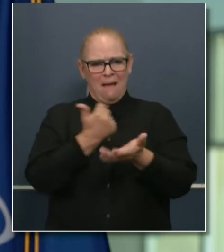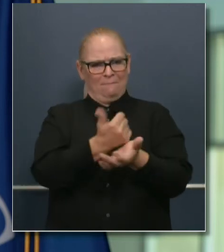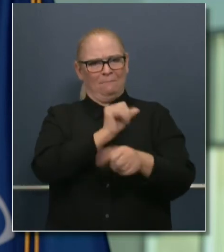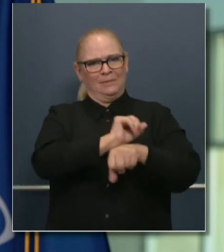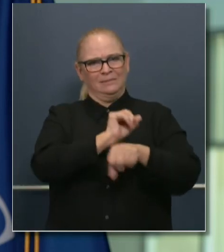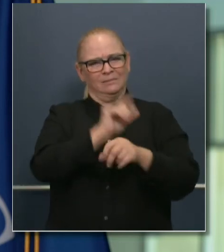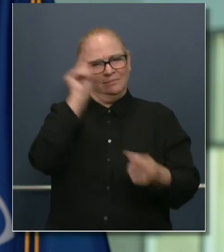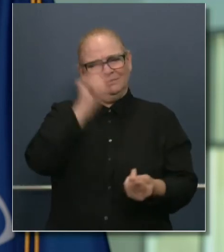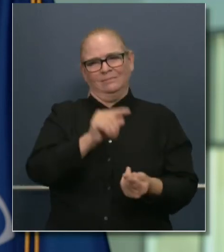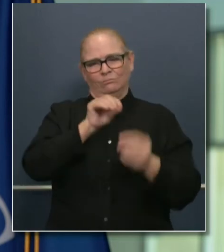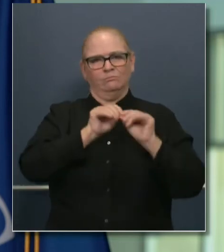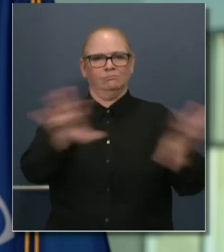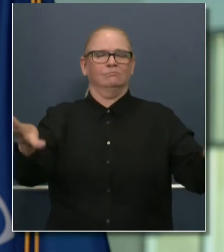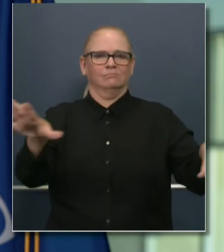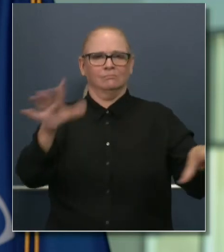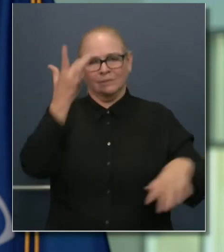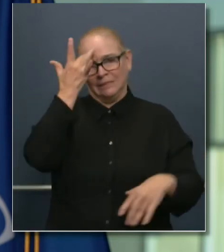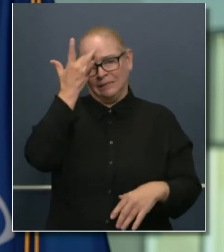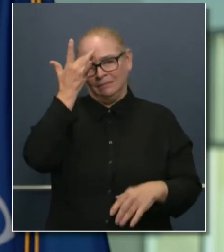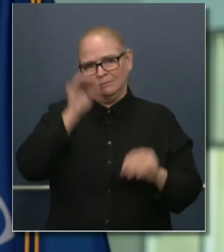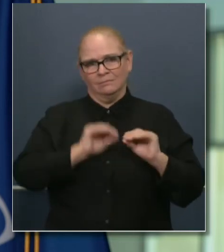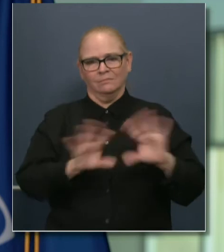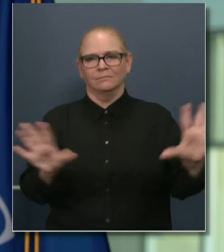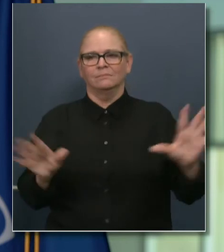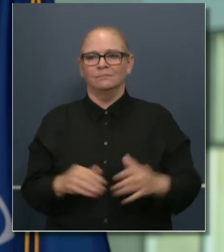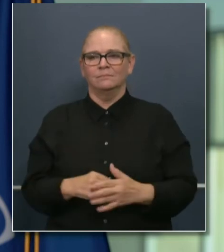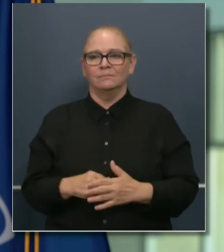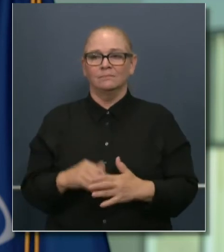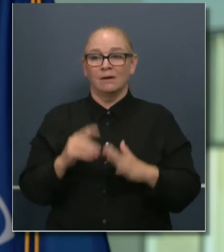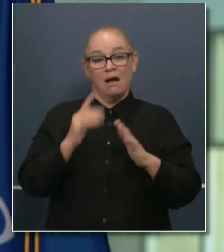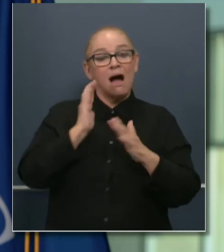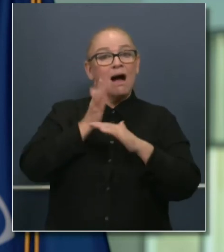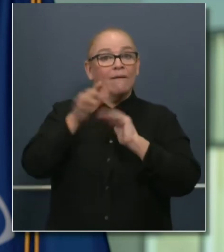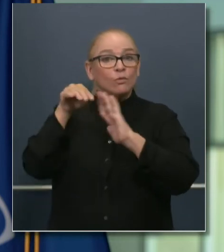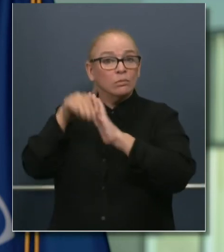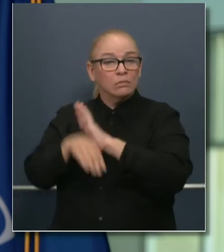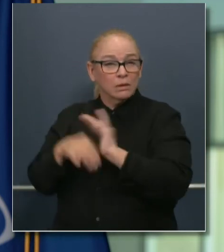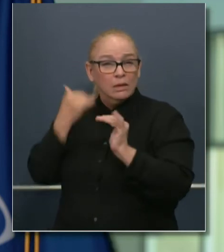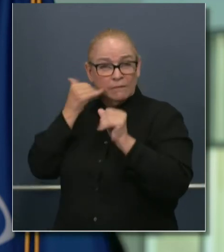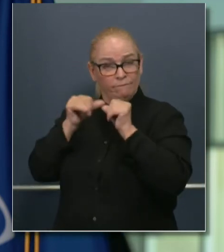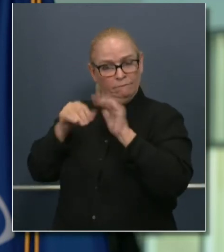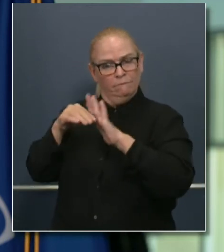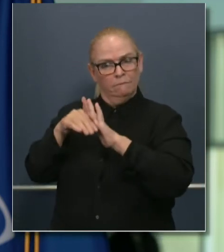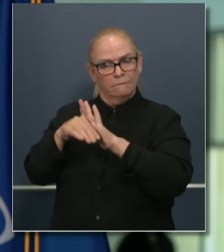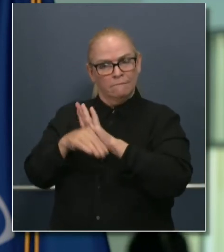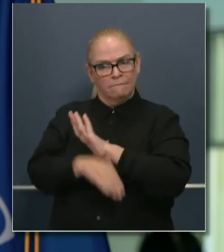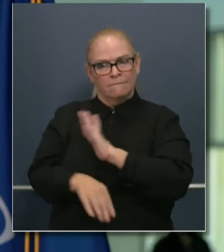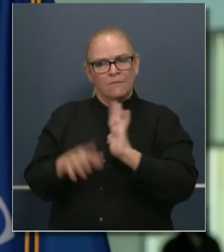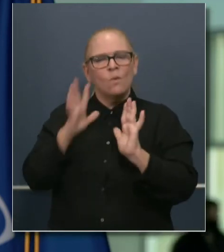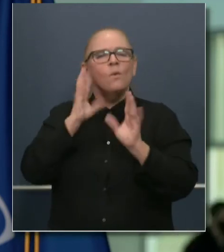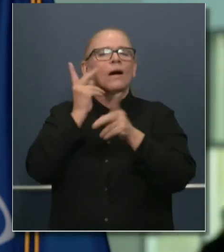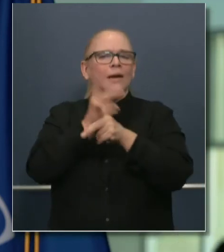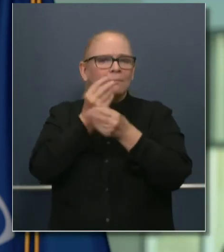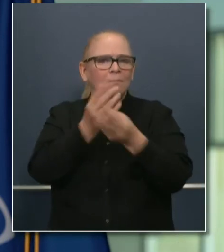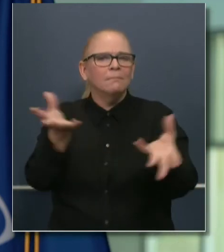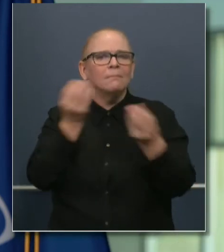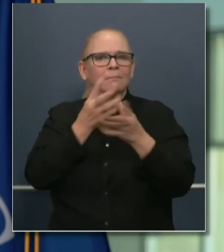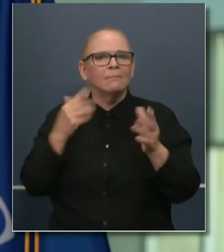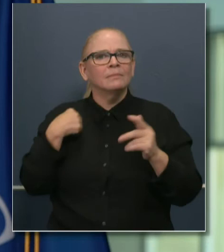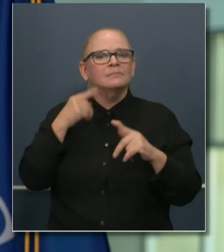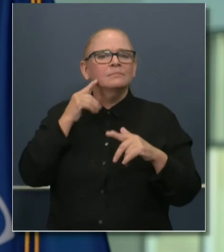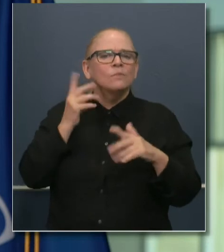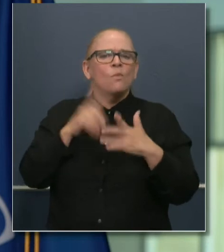virus after we've seen a decline, stabilization, is foundational in terms of any